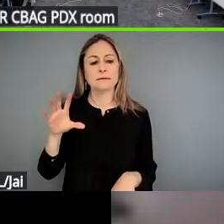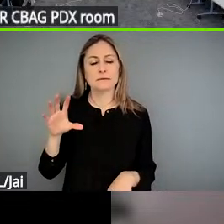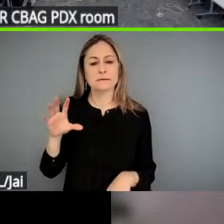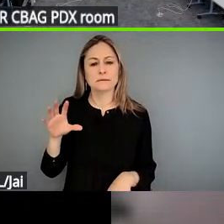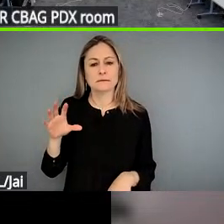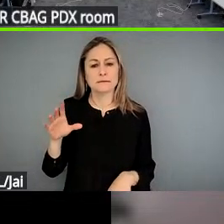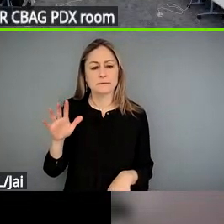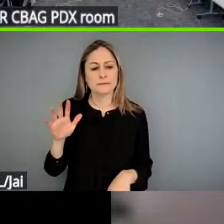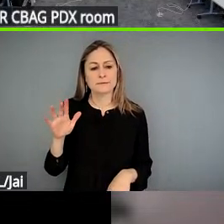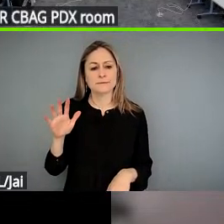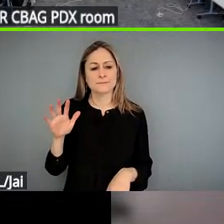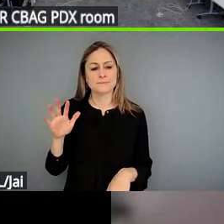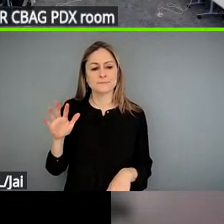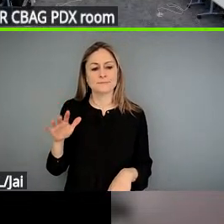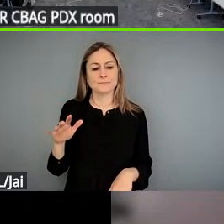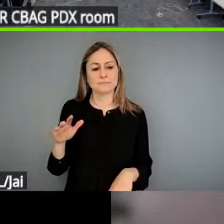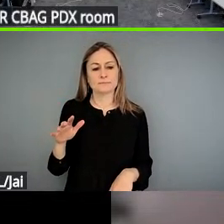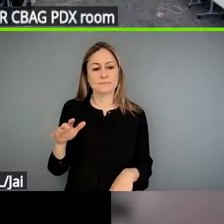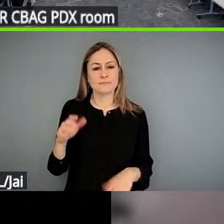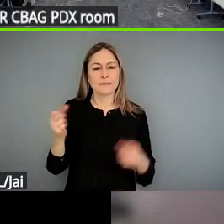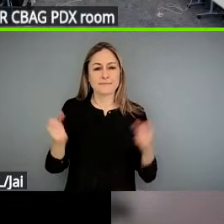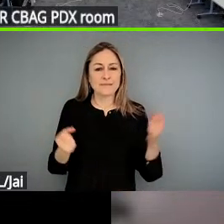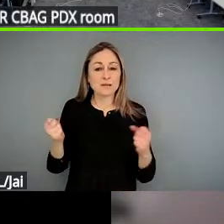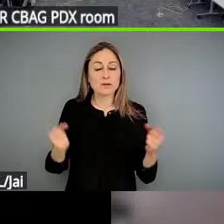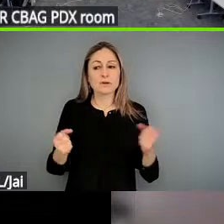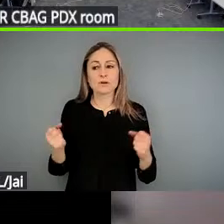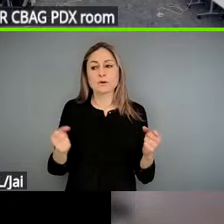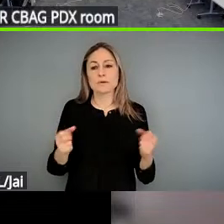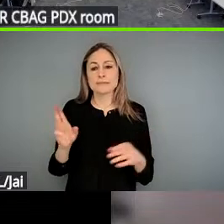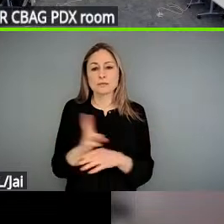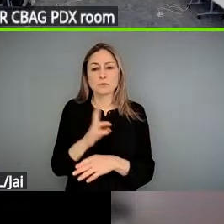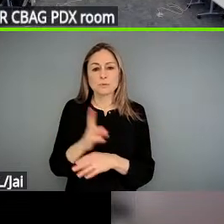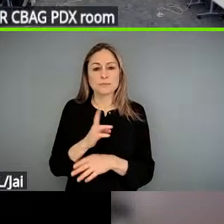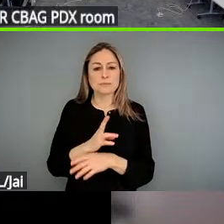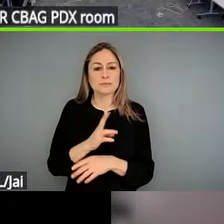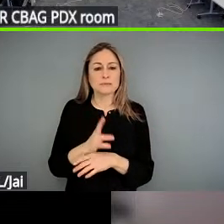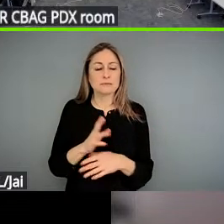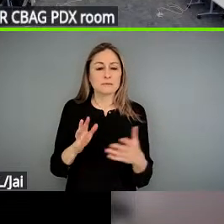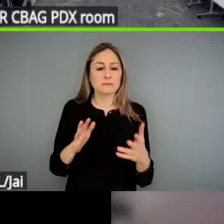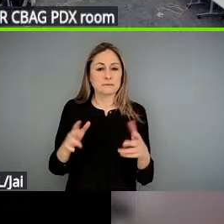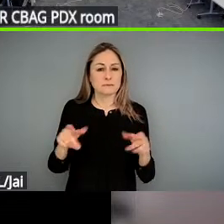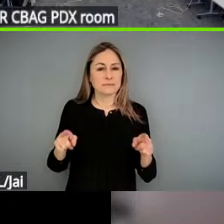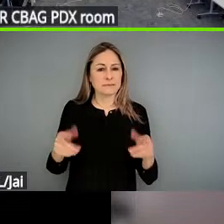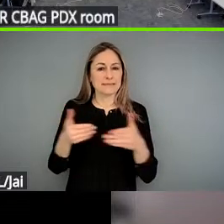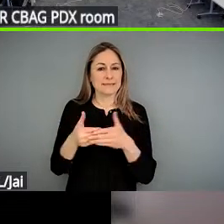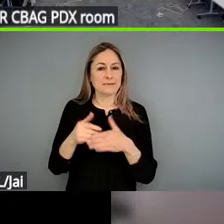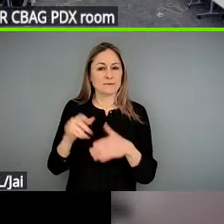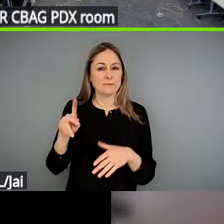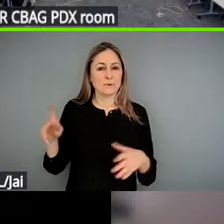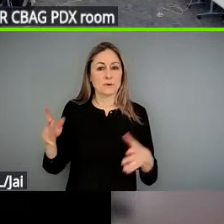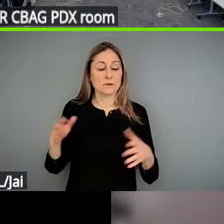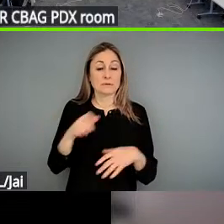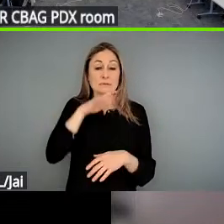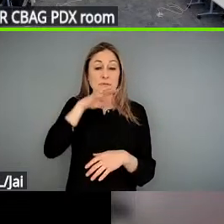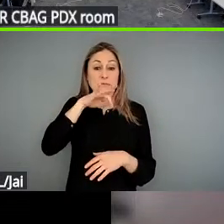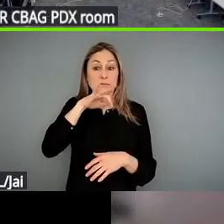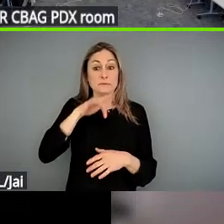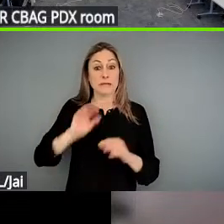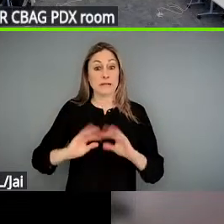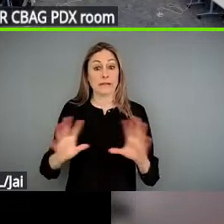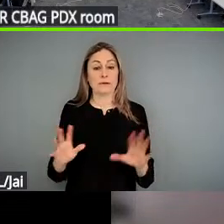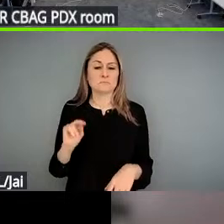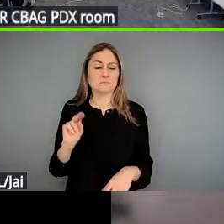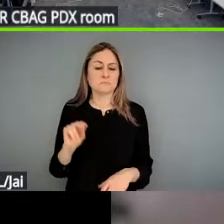of, you know, vehicles and uses along the park? So the contamination is just unclear kind of what they meant